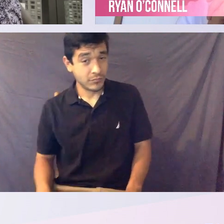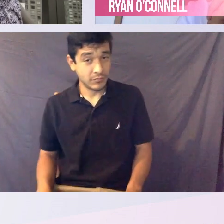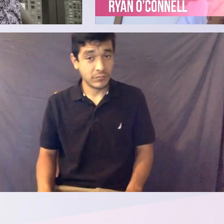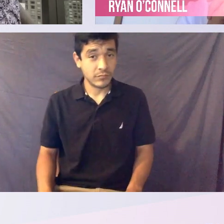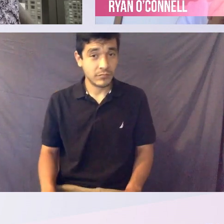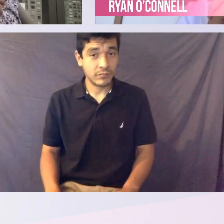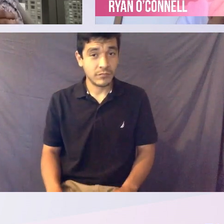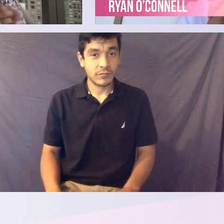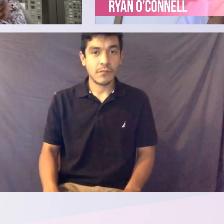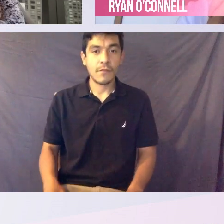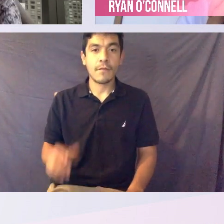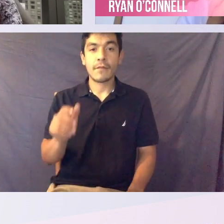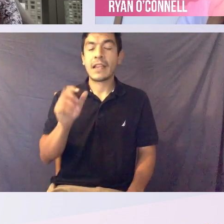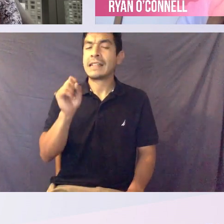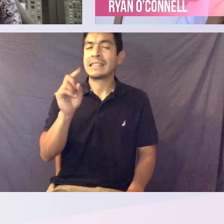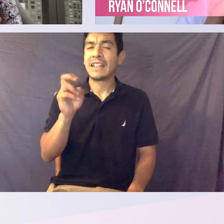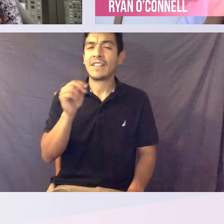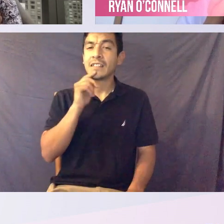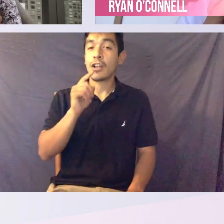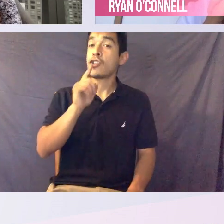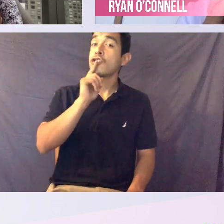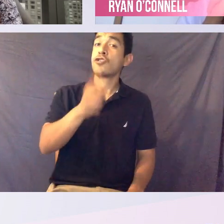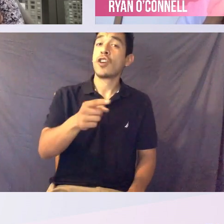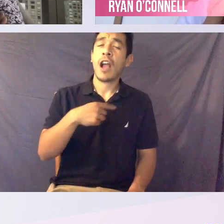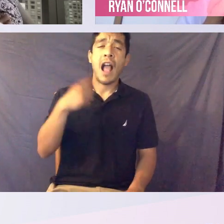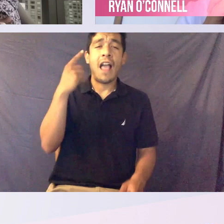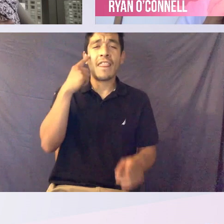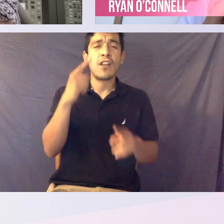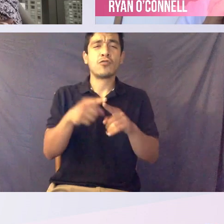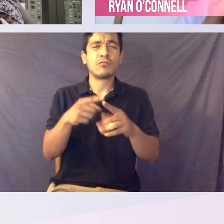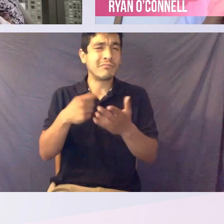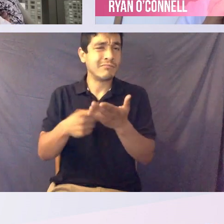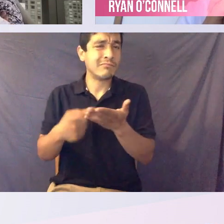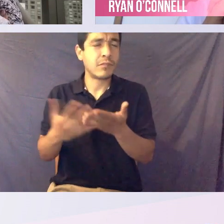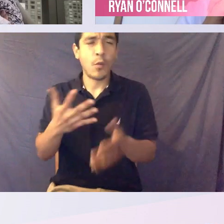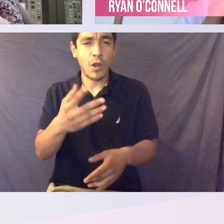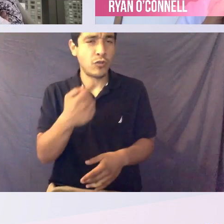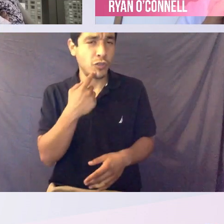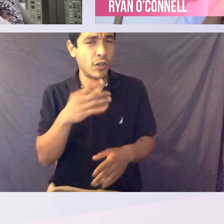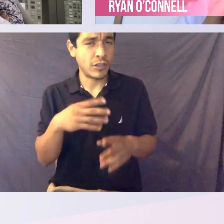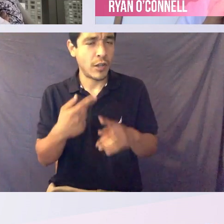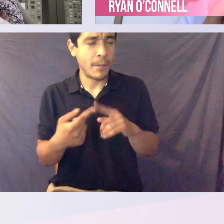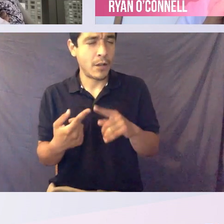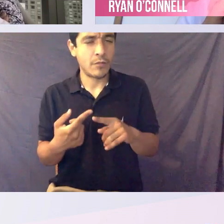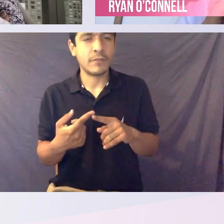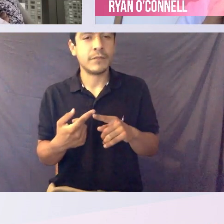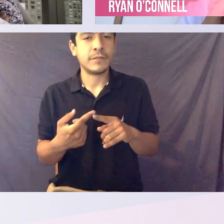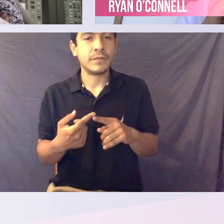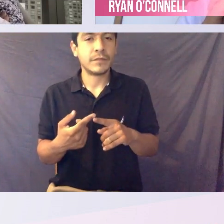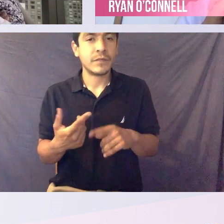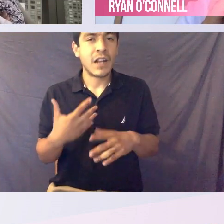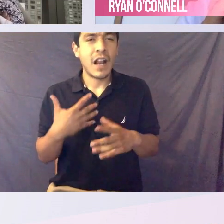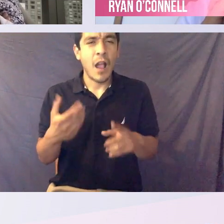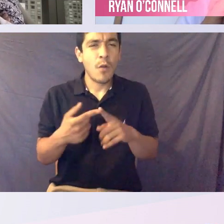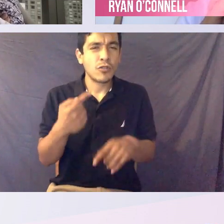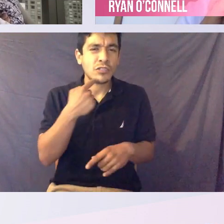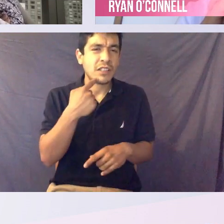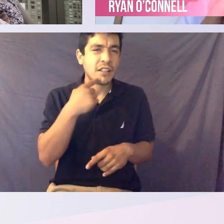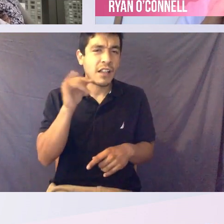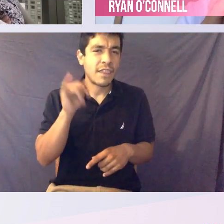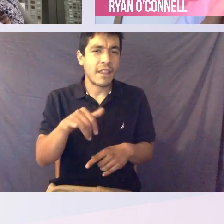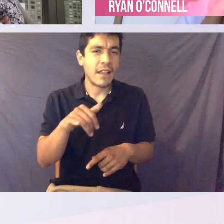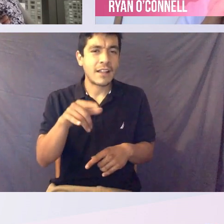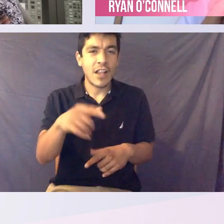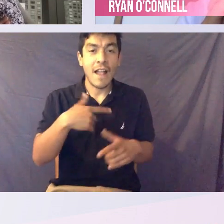Sure. I think to address what you were just discussing prior to this question, I just want to say that there's a